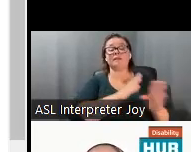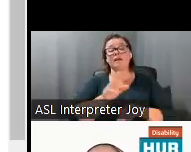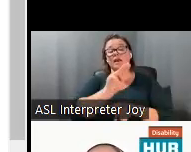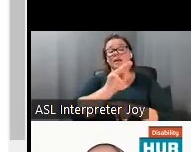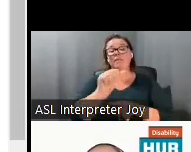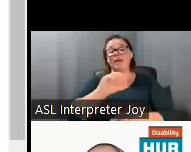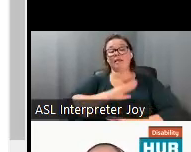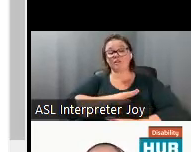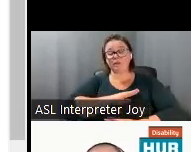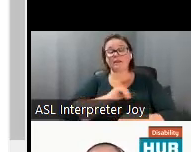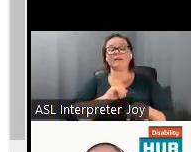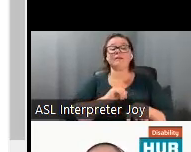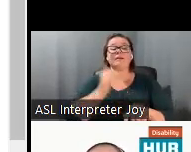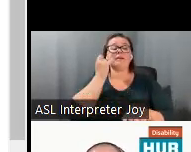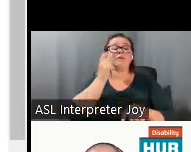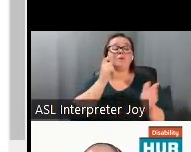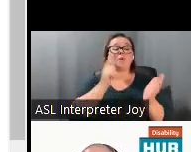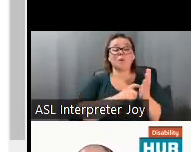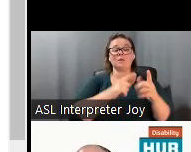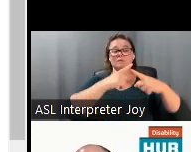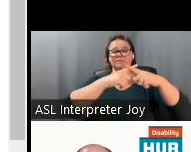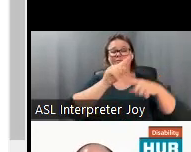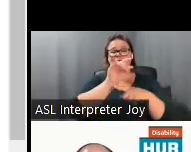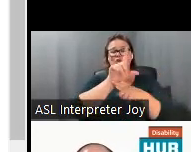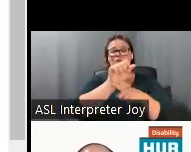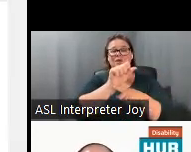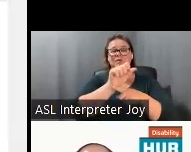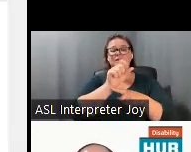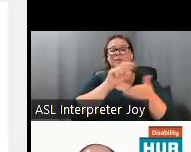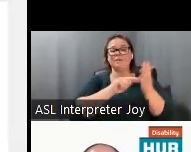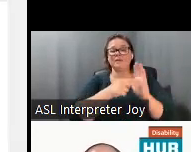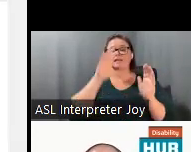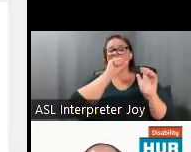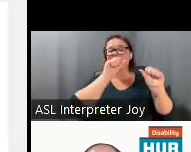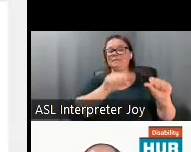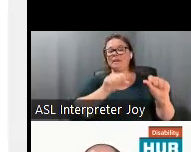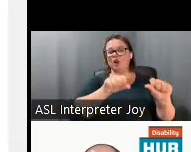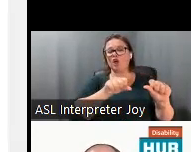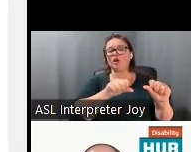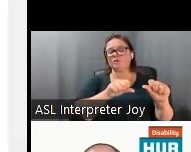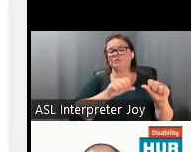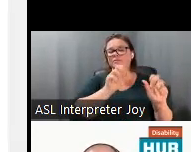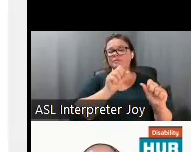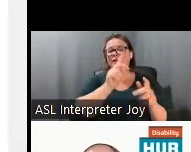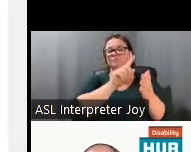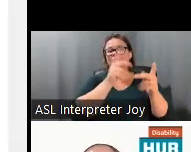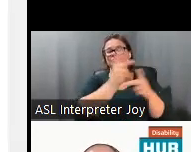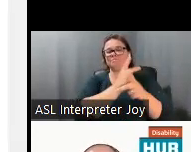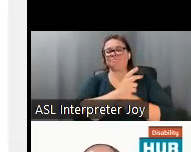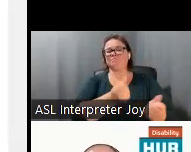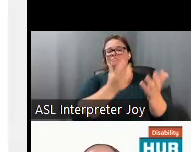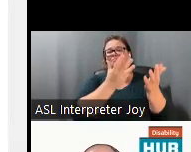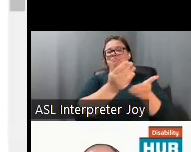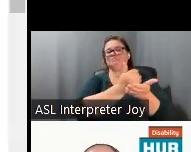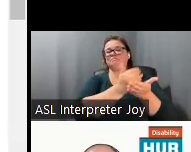eligibility. And if you see these little tools here, that means there's actually an estimator or tool embedded in that part of the website. And